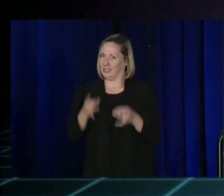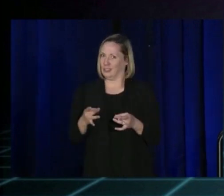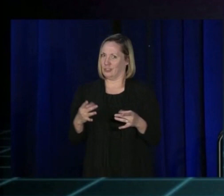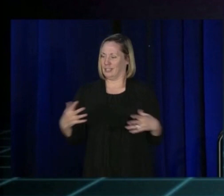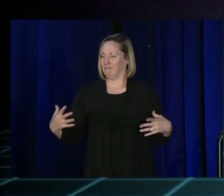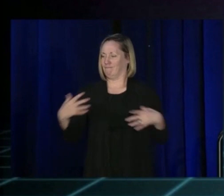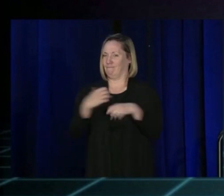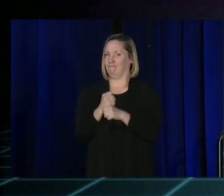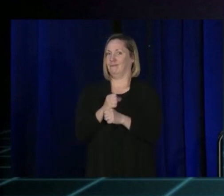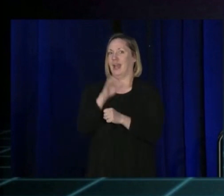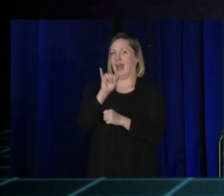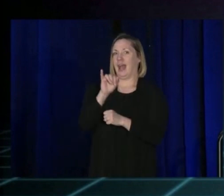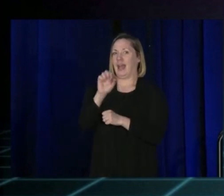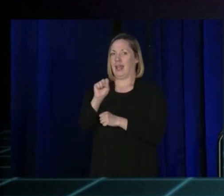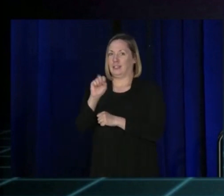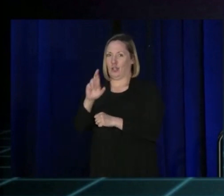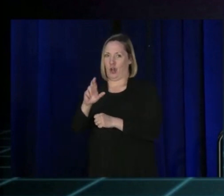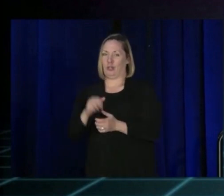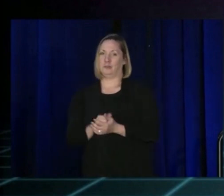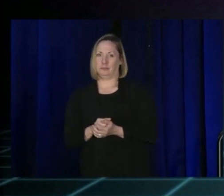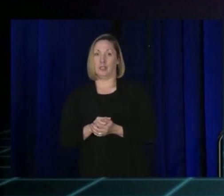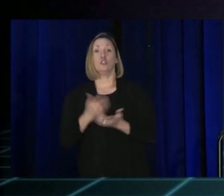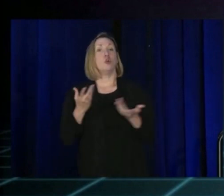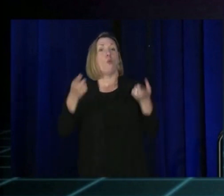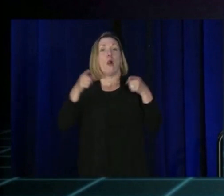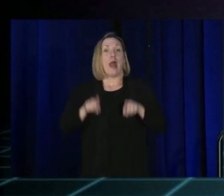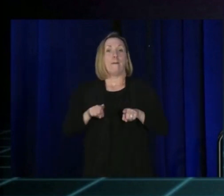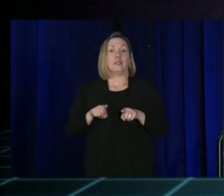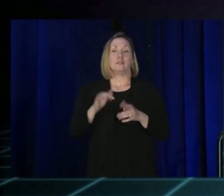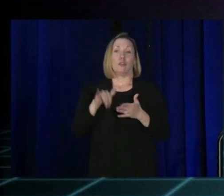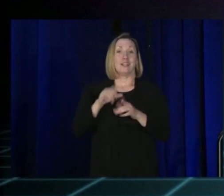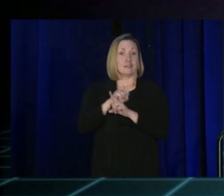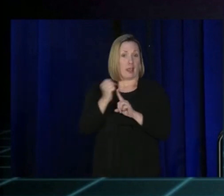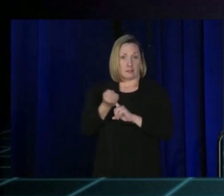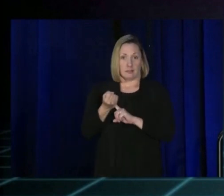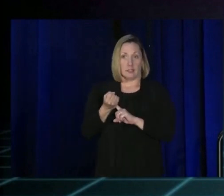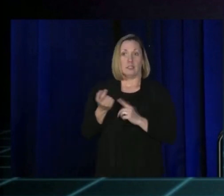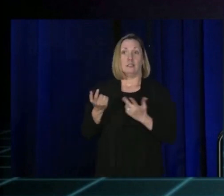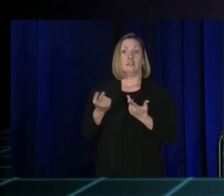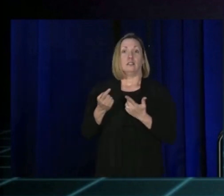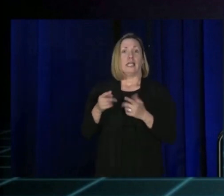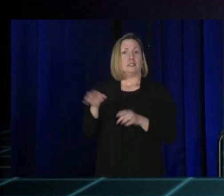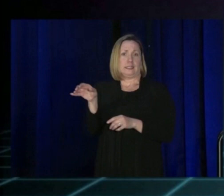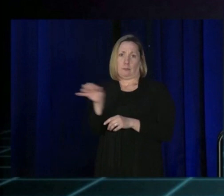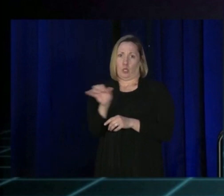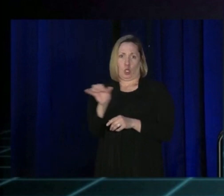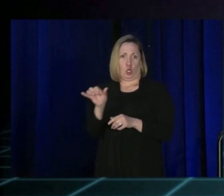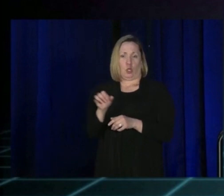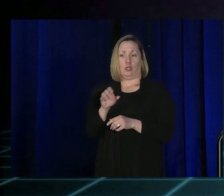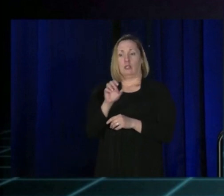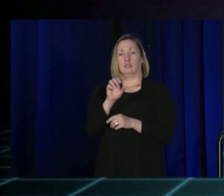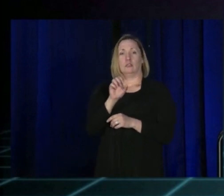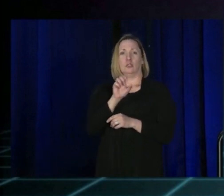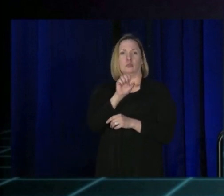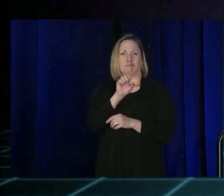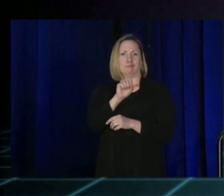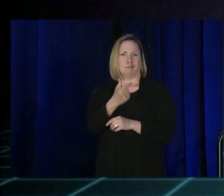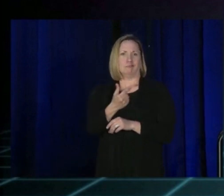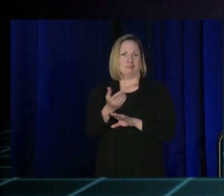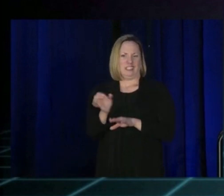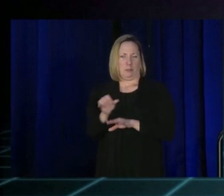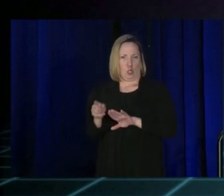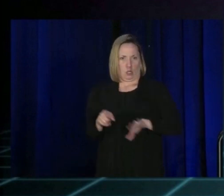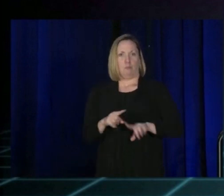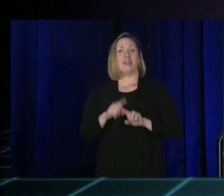as ISR, okay? So what happens in this case is it's very similar to static site generation. The